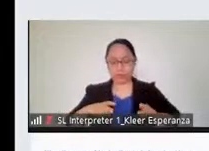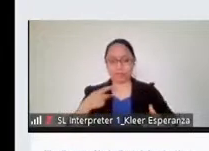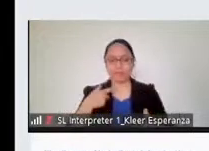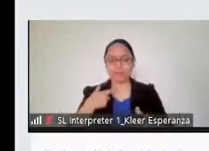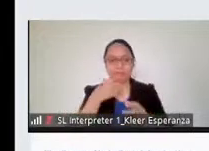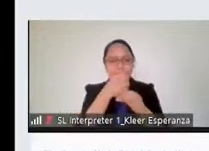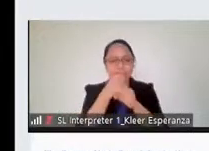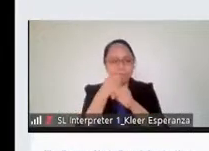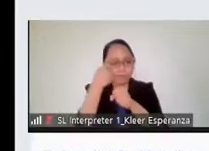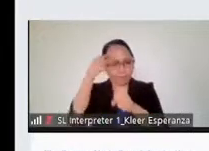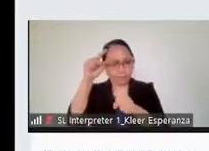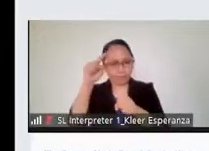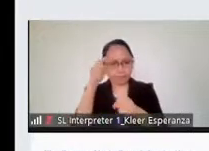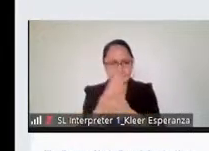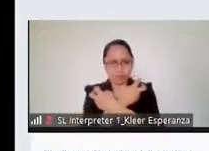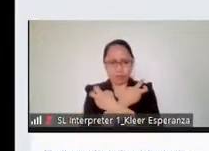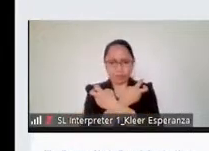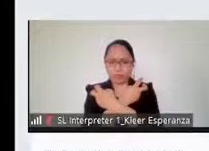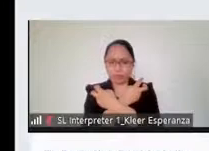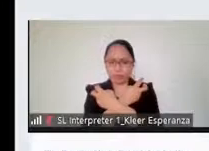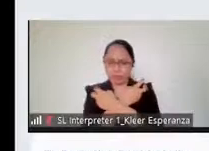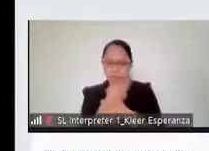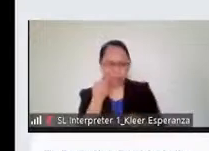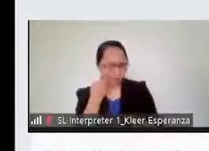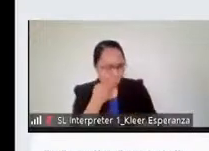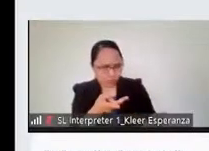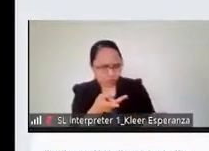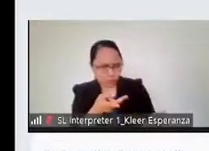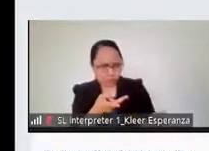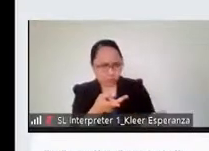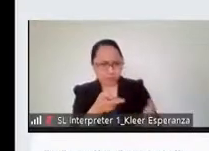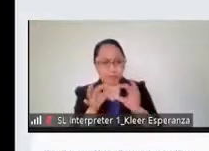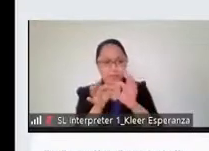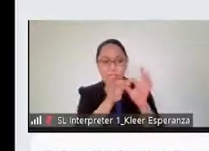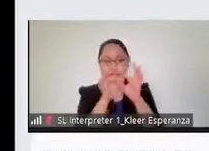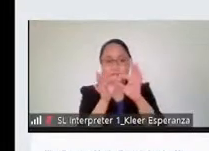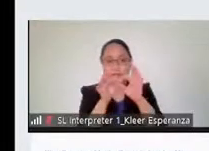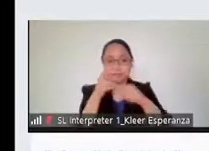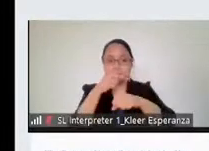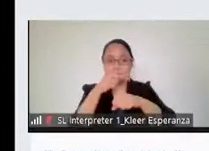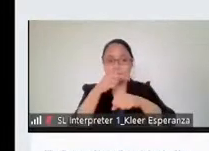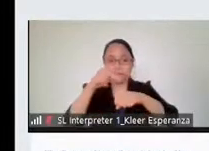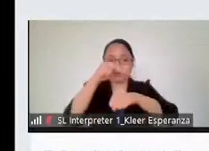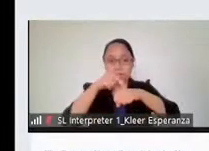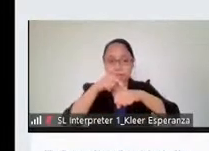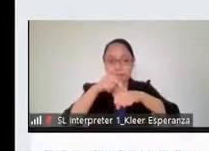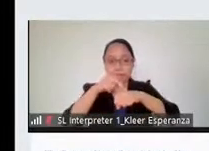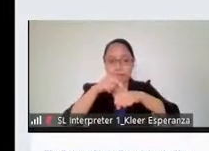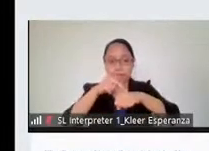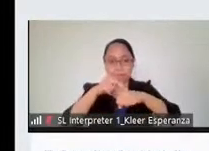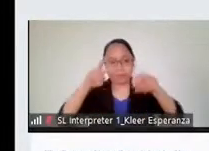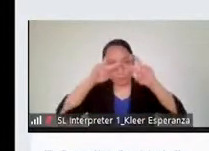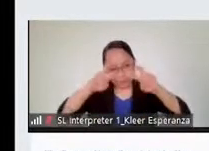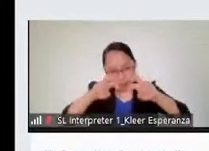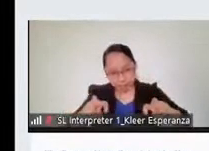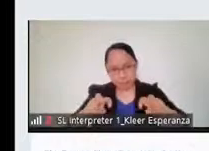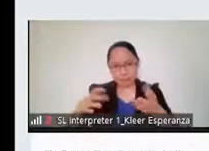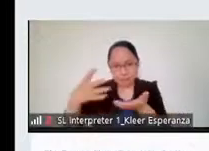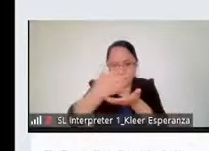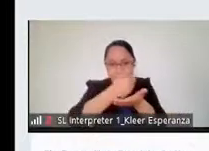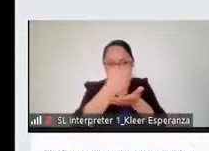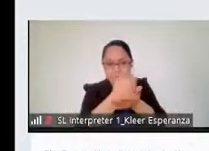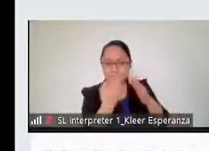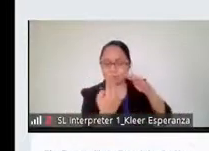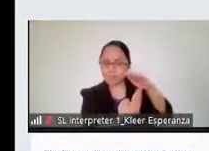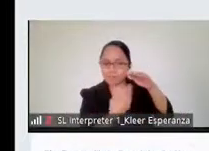skeletal remains and associated material culture form part of the National Archaeological Collection under the care of Archaeology Division of the National